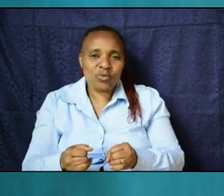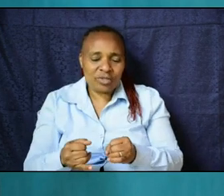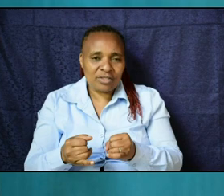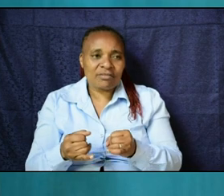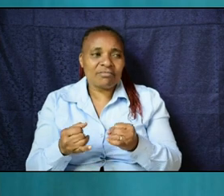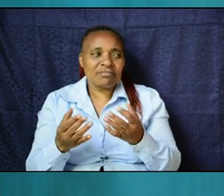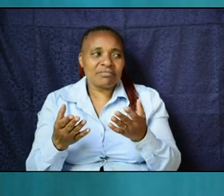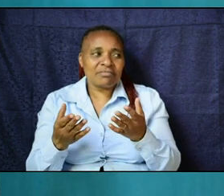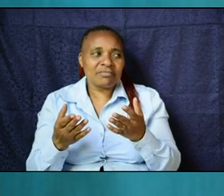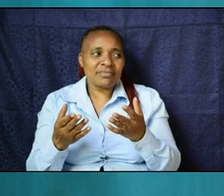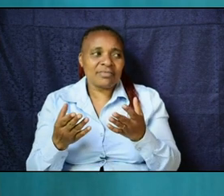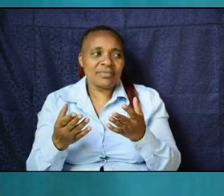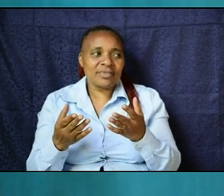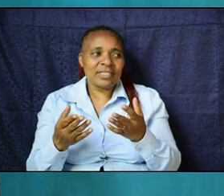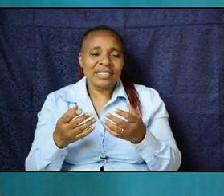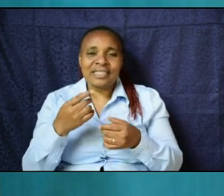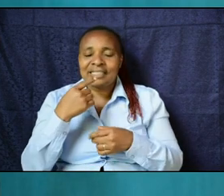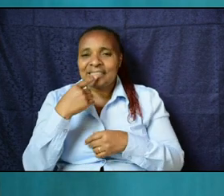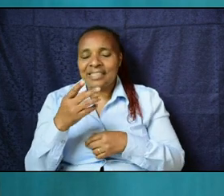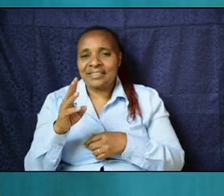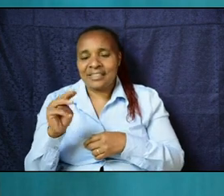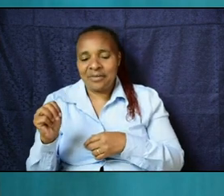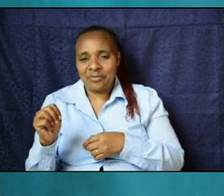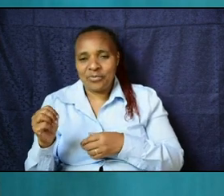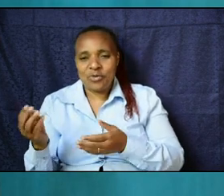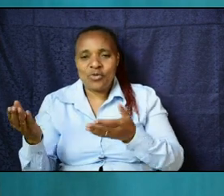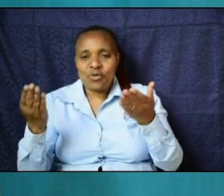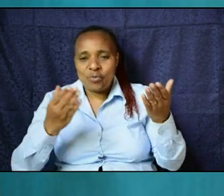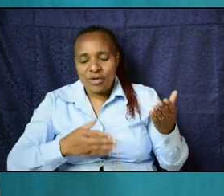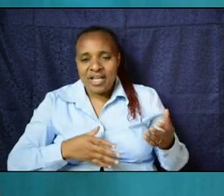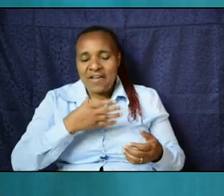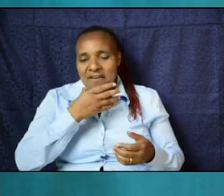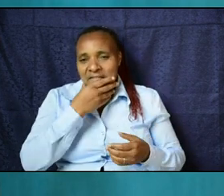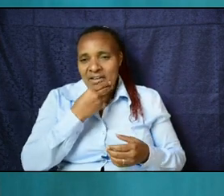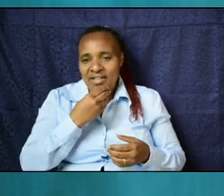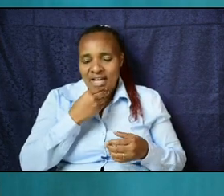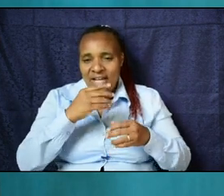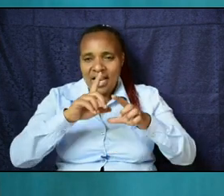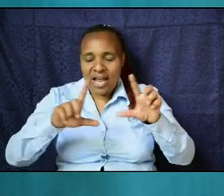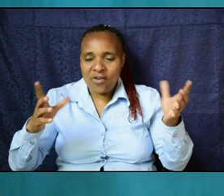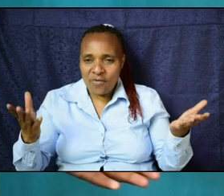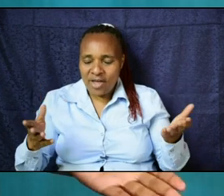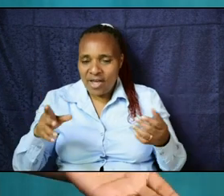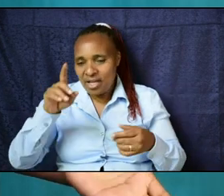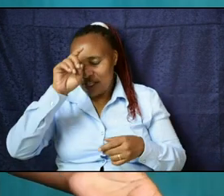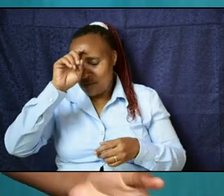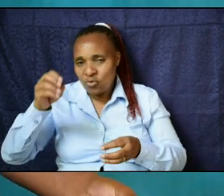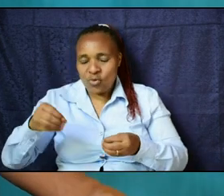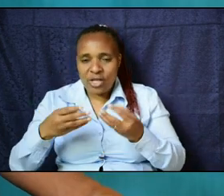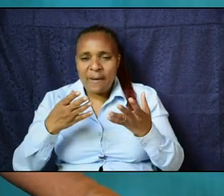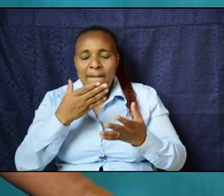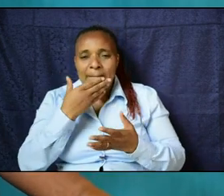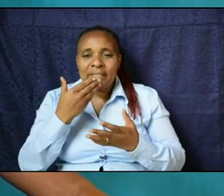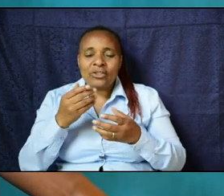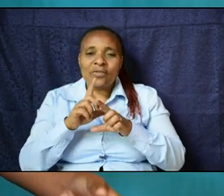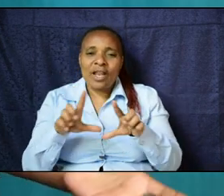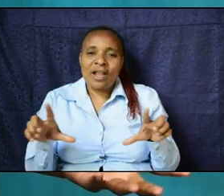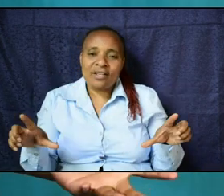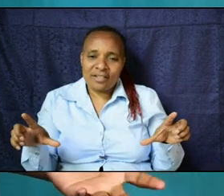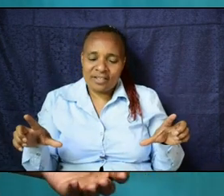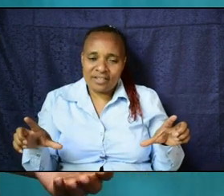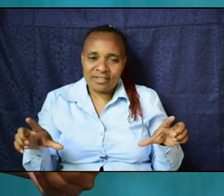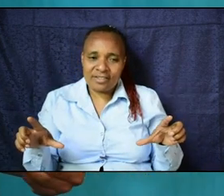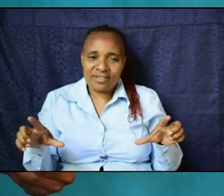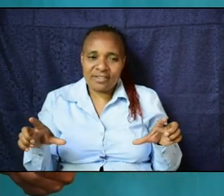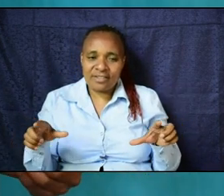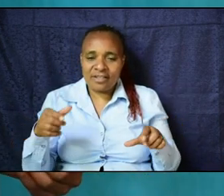Pharaoh. And Pharaoh tells them to bring their father to the land of Egypt. He'll give them the best of their land.